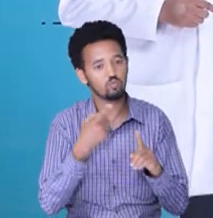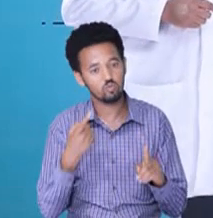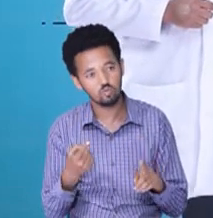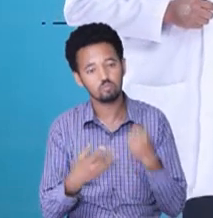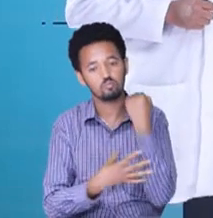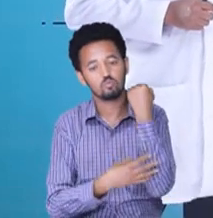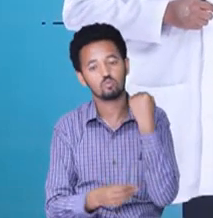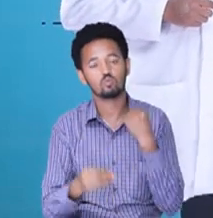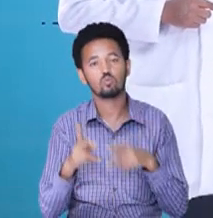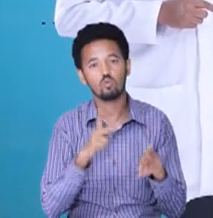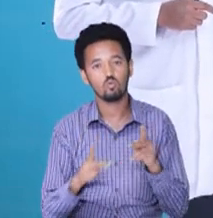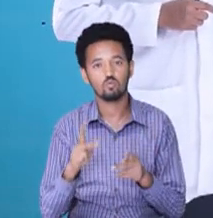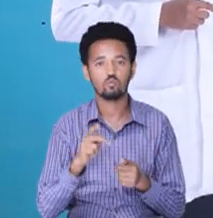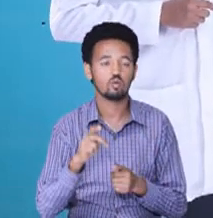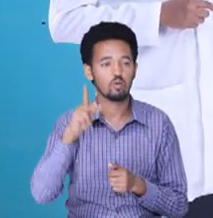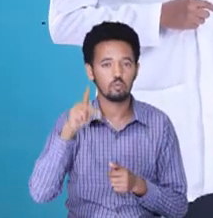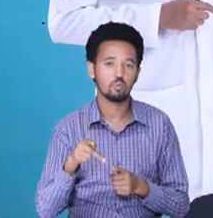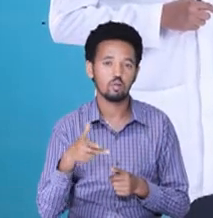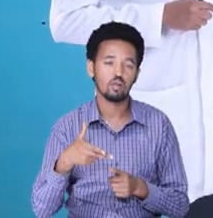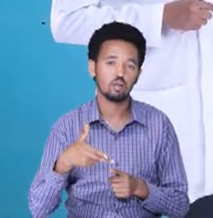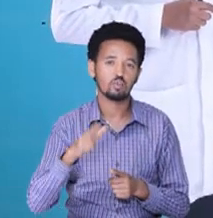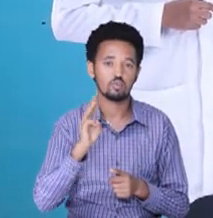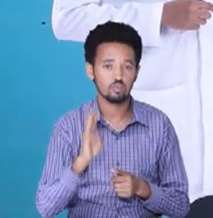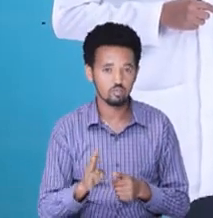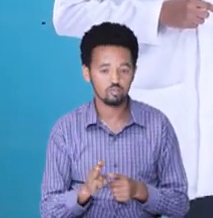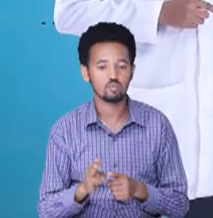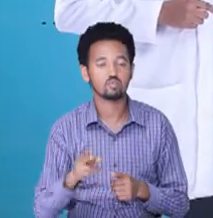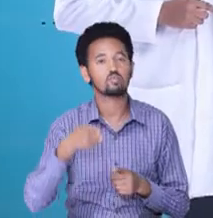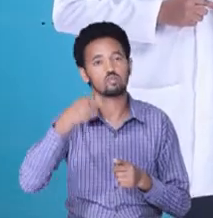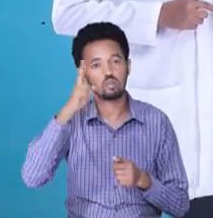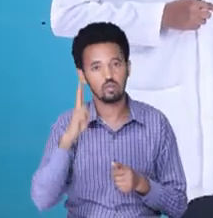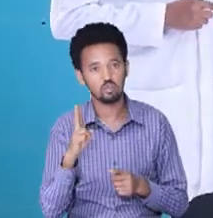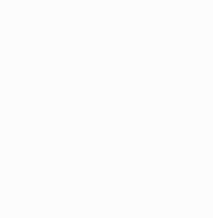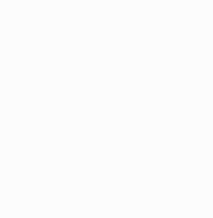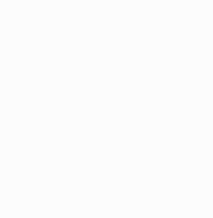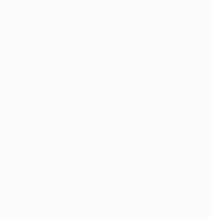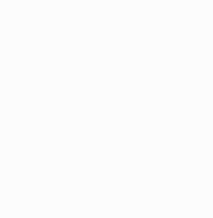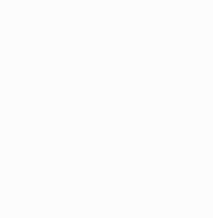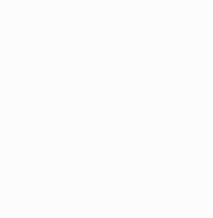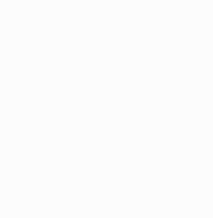the poor of Paris because of high price of bread and daily needs.